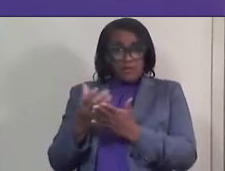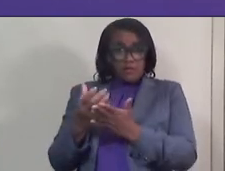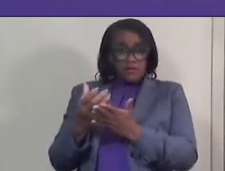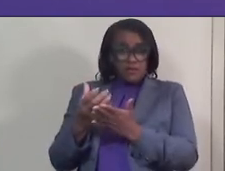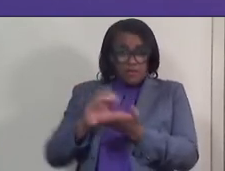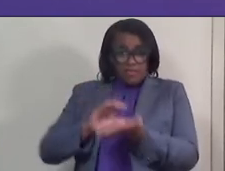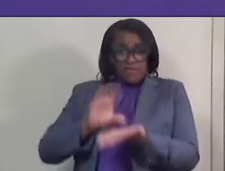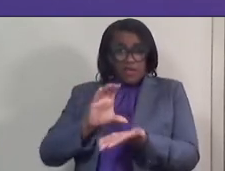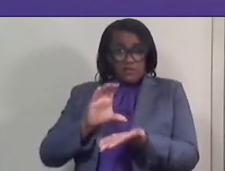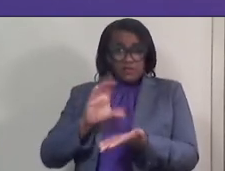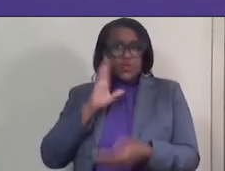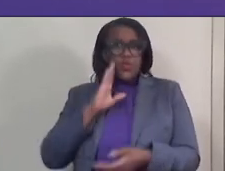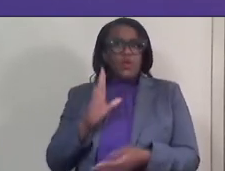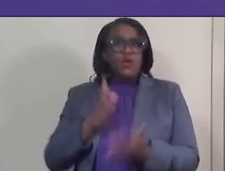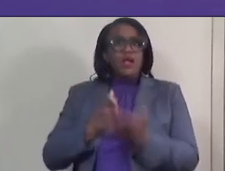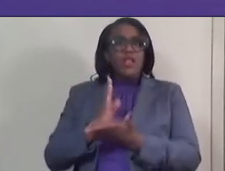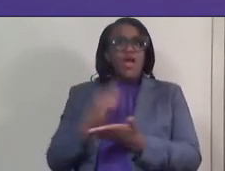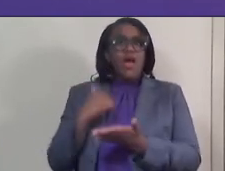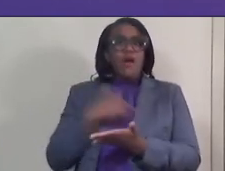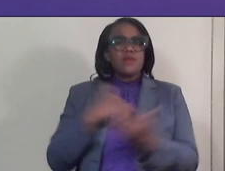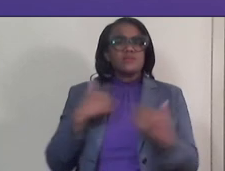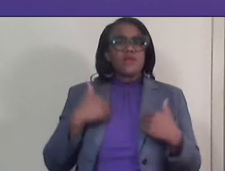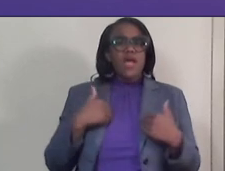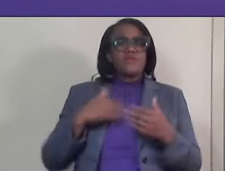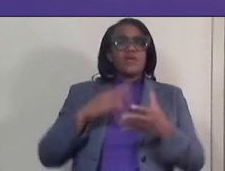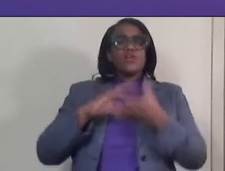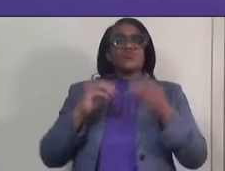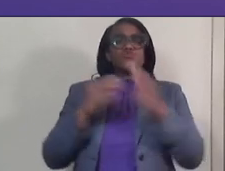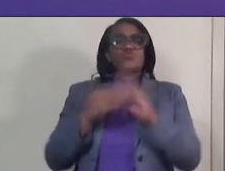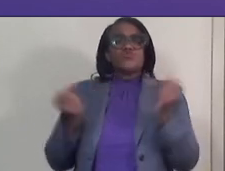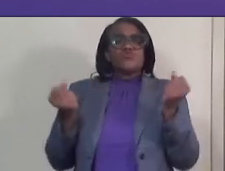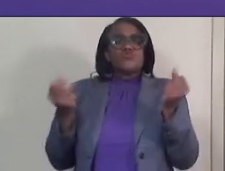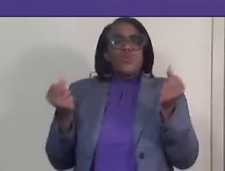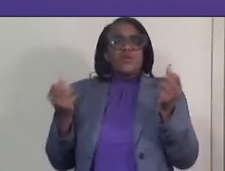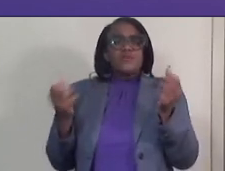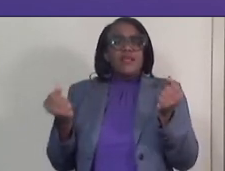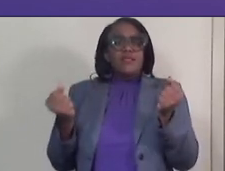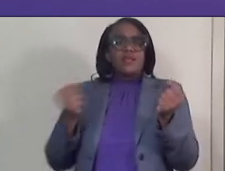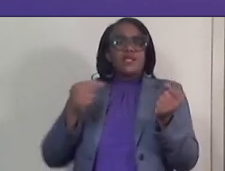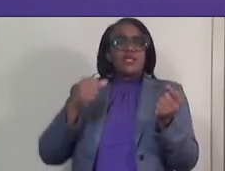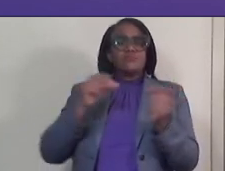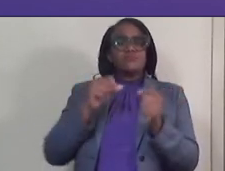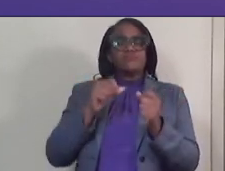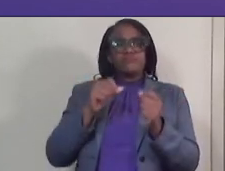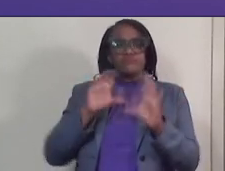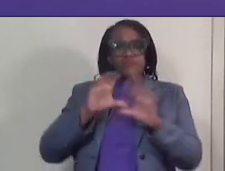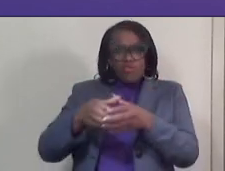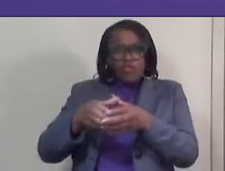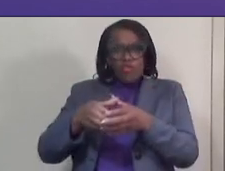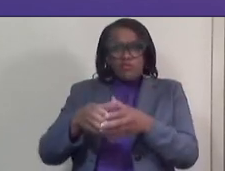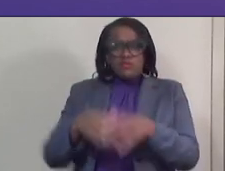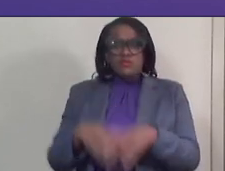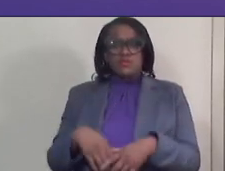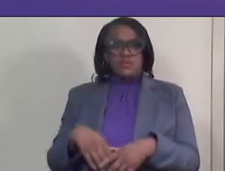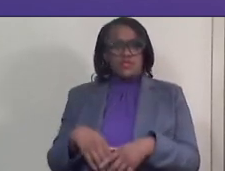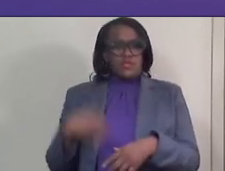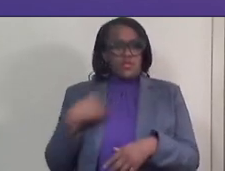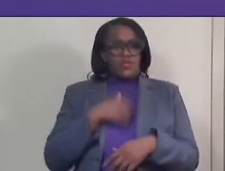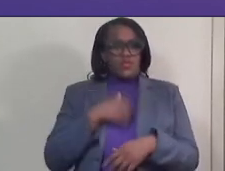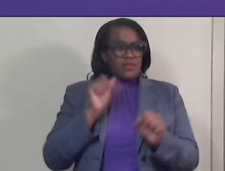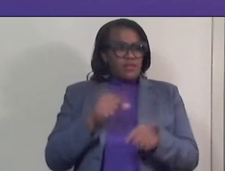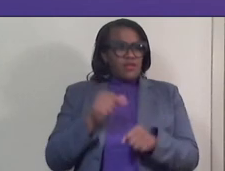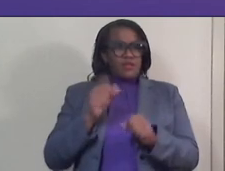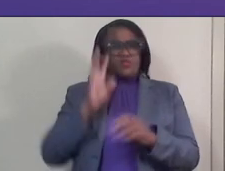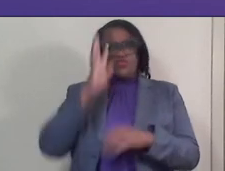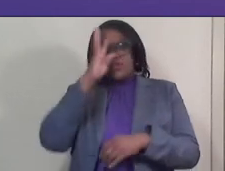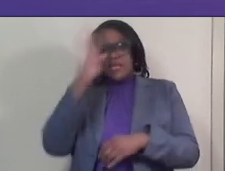us to have storytelling circles, allow us to be able to create a record,